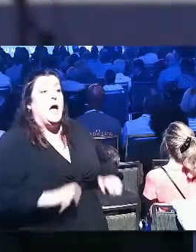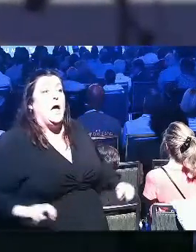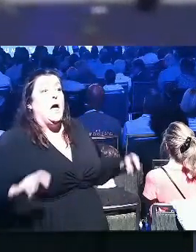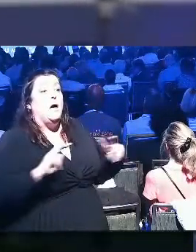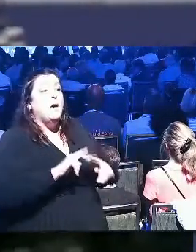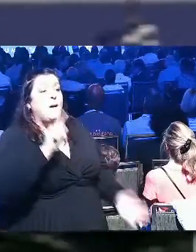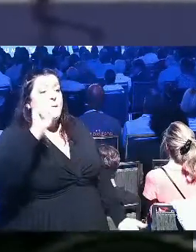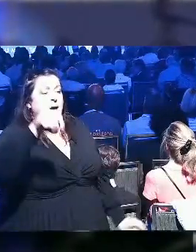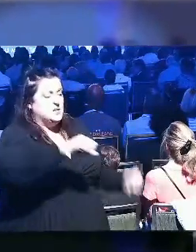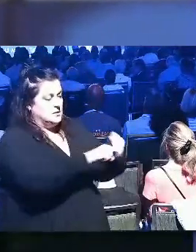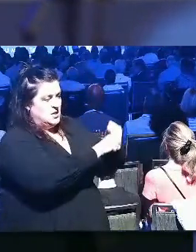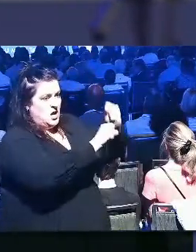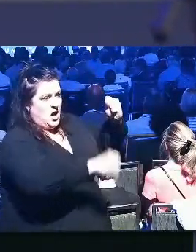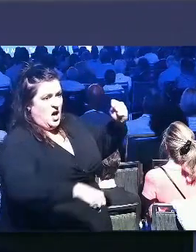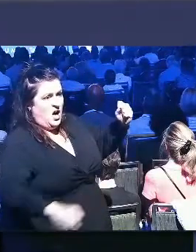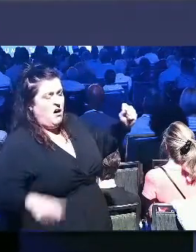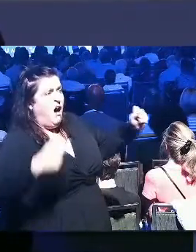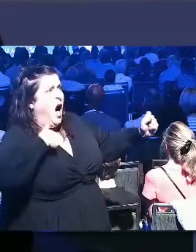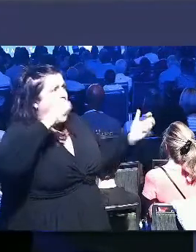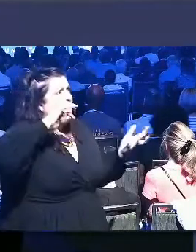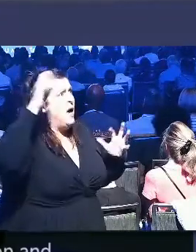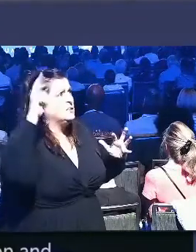essay exam. You can't go on and on and on.